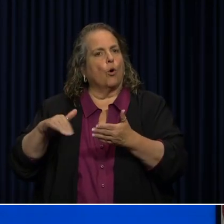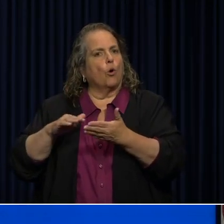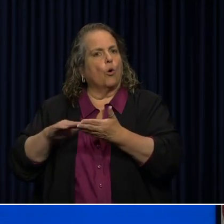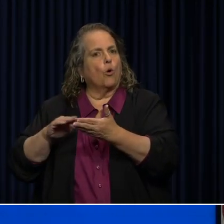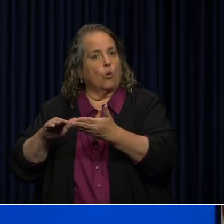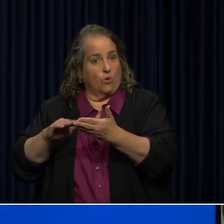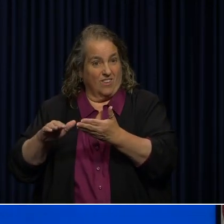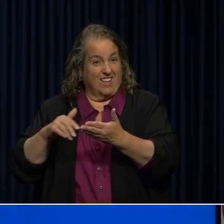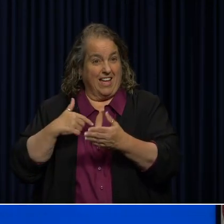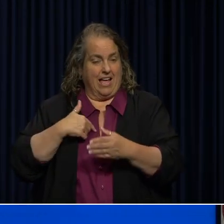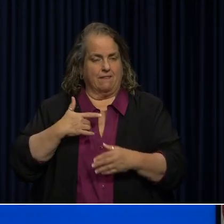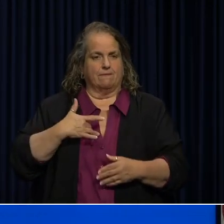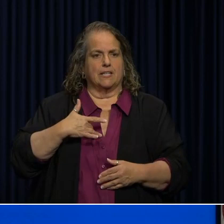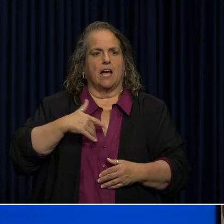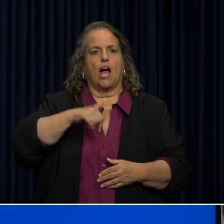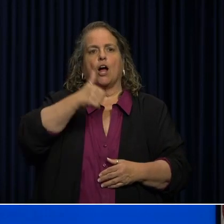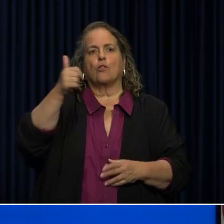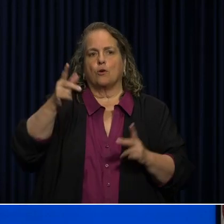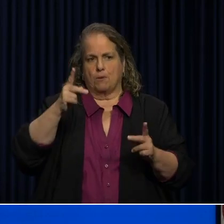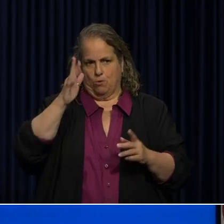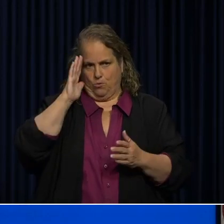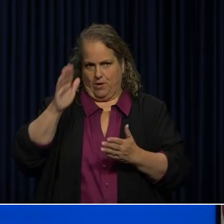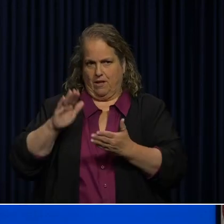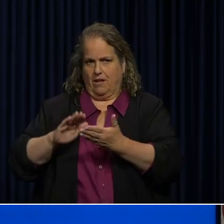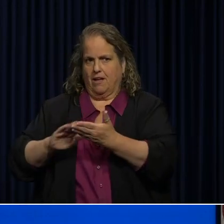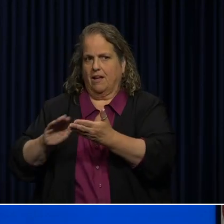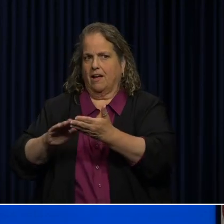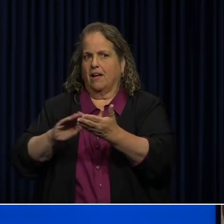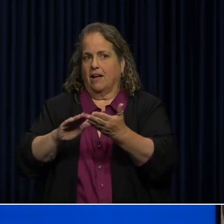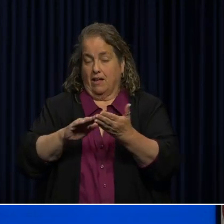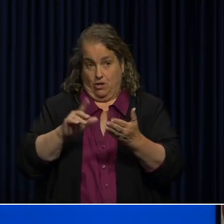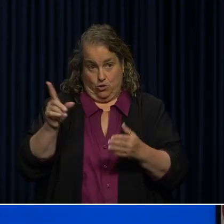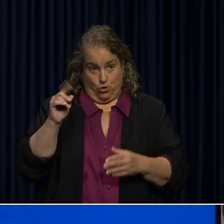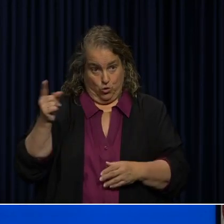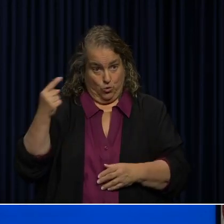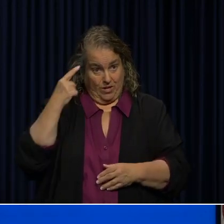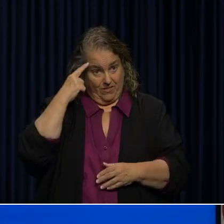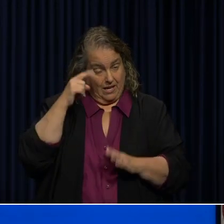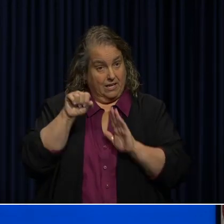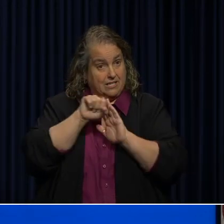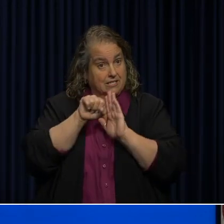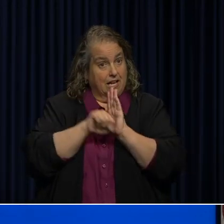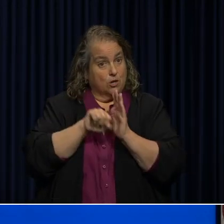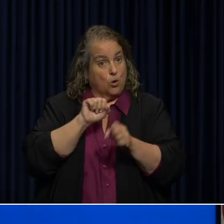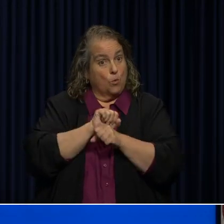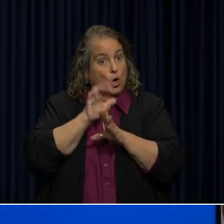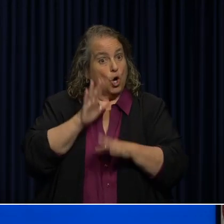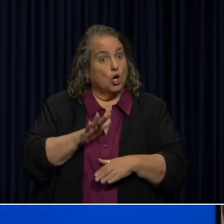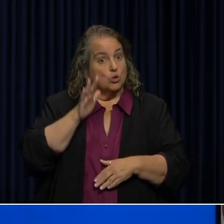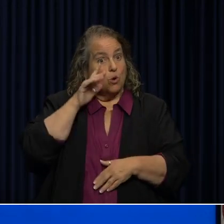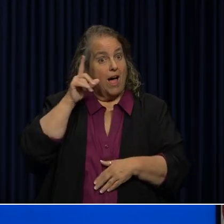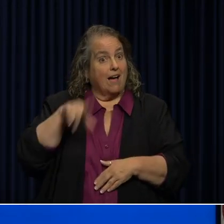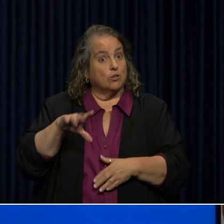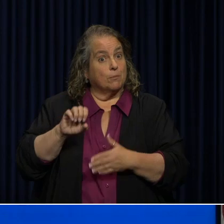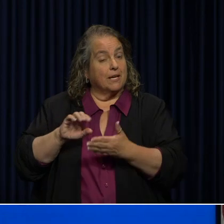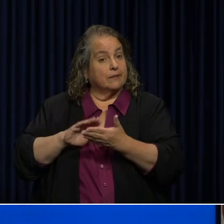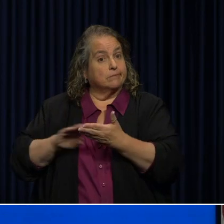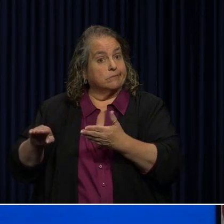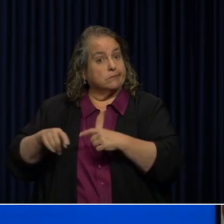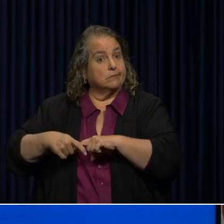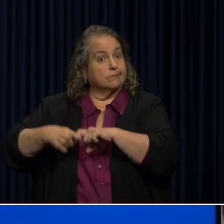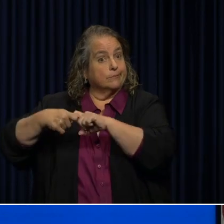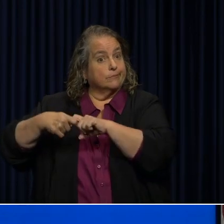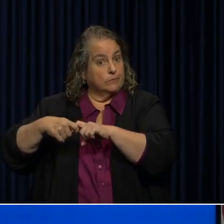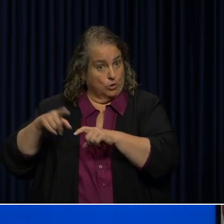that something that the state may have to do also, or layoffs, or state workers being furloughed? Is that something that you're planning for